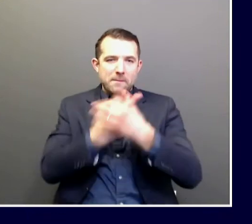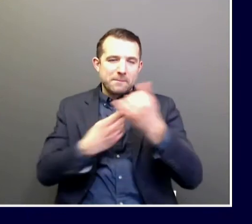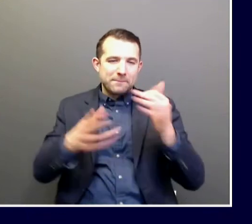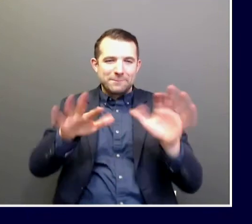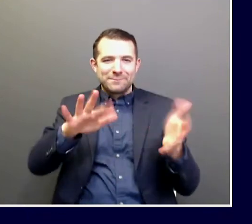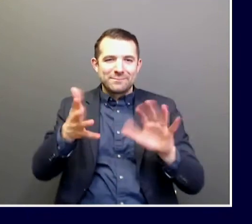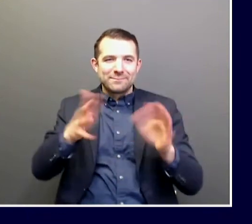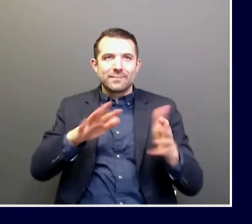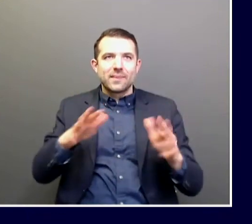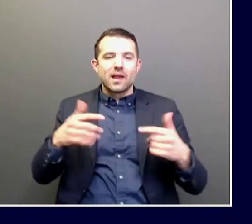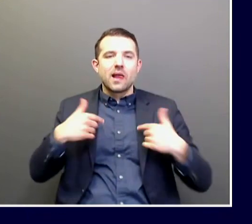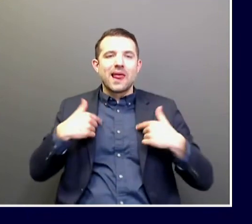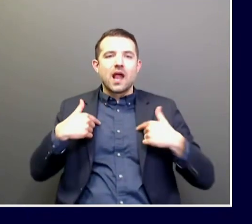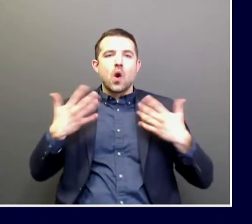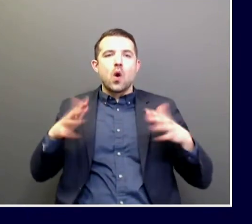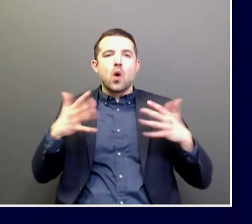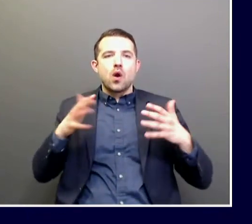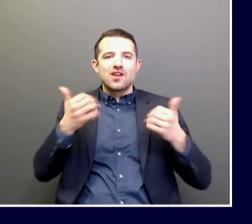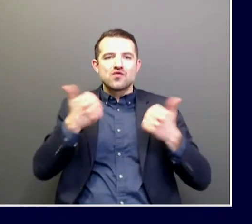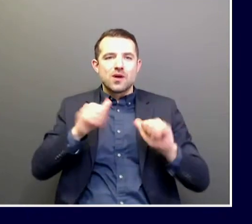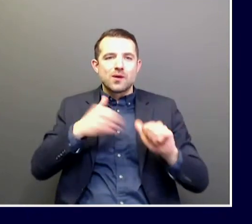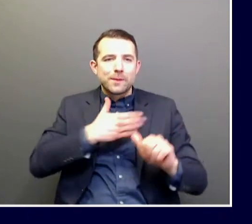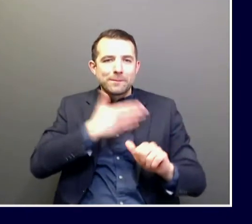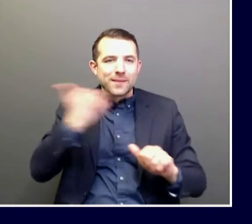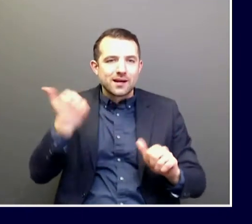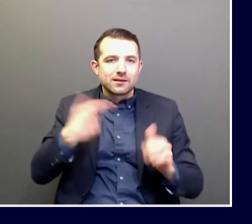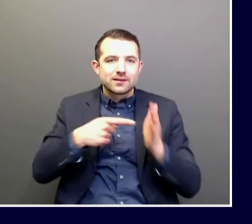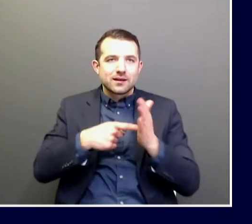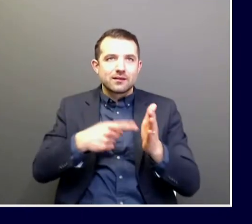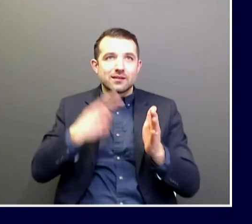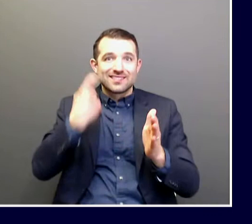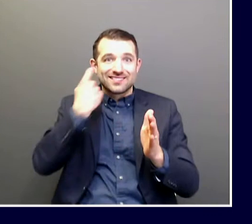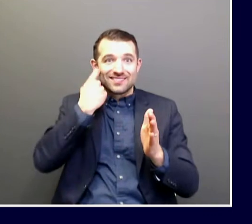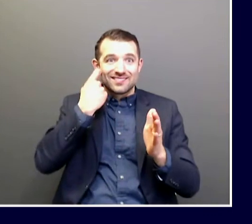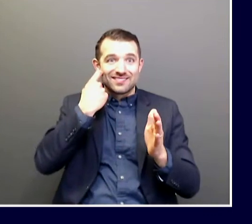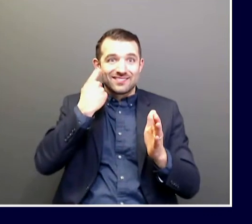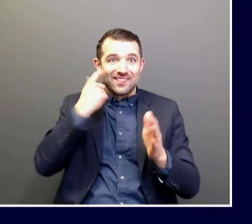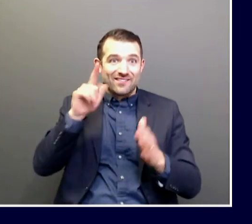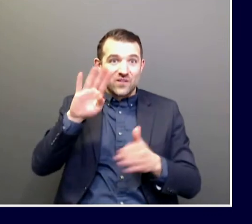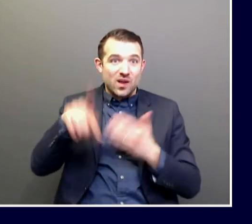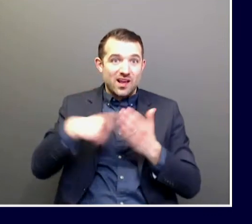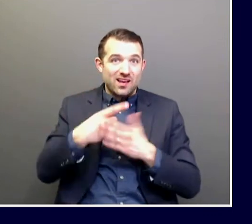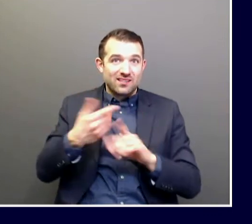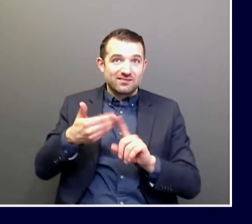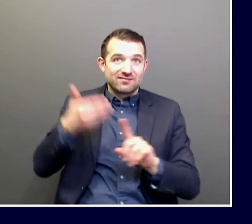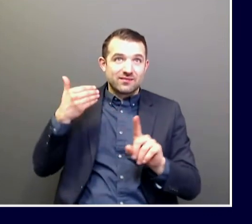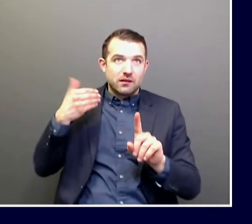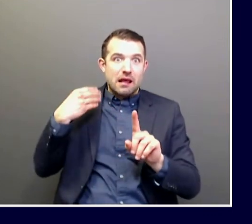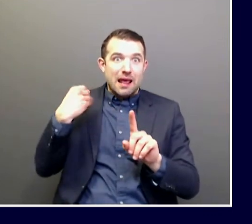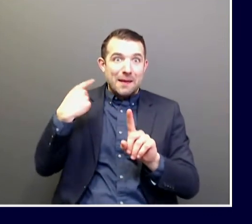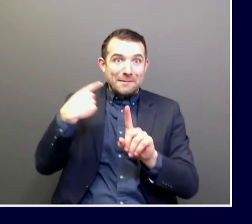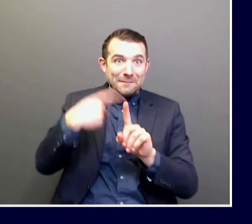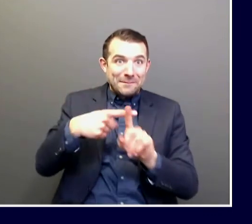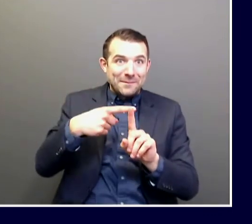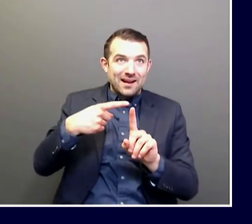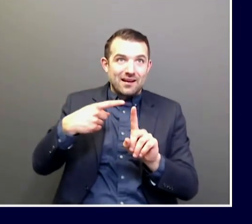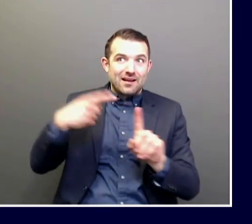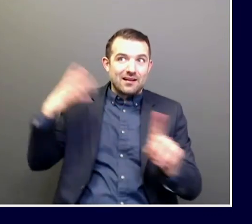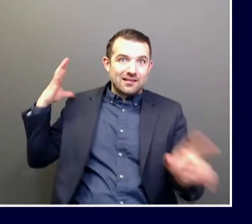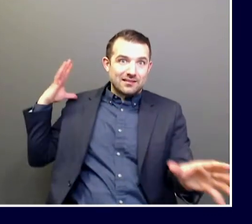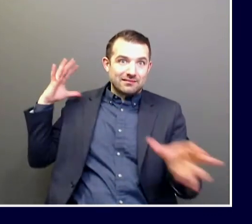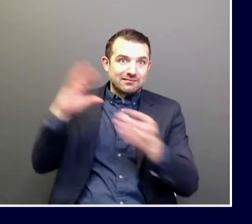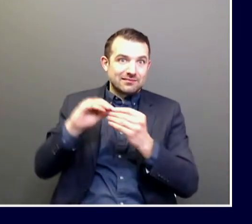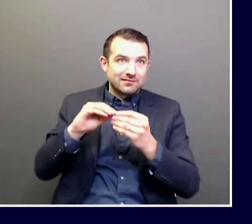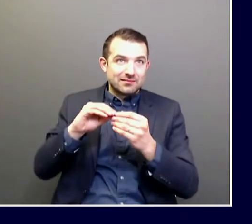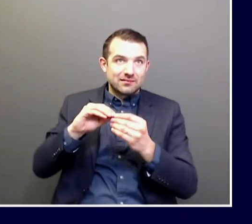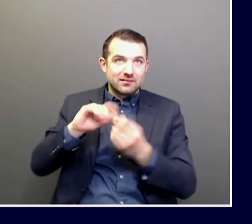and best practice in epidemiology is to track cases in two manners. One manner is the day